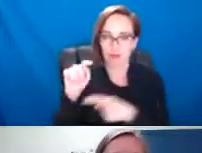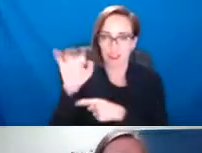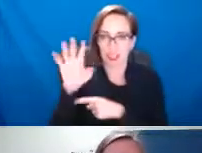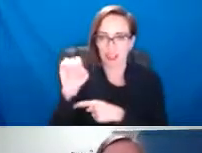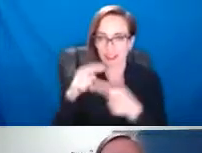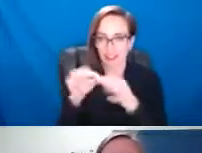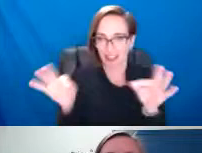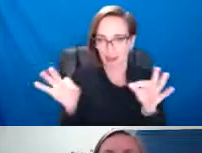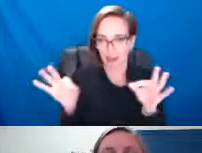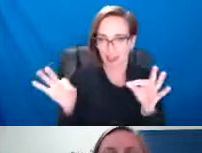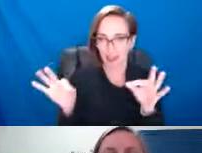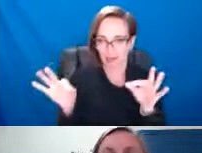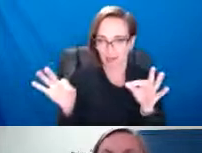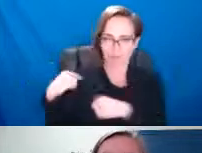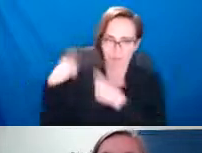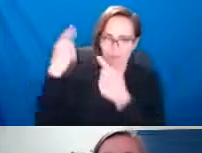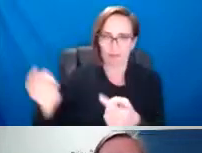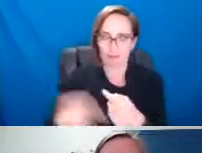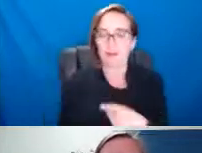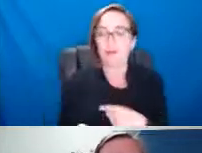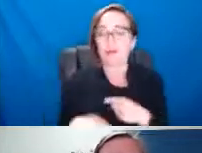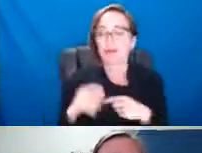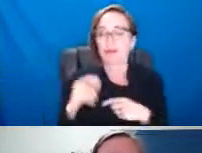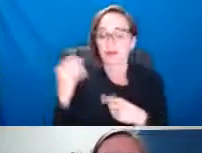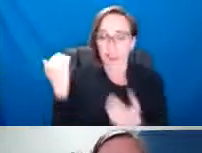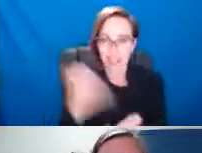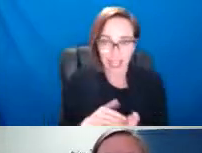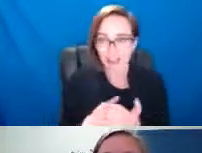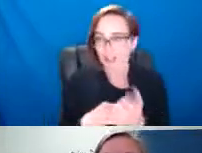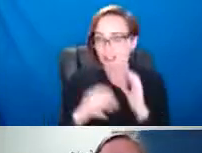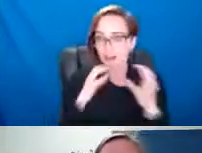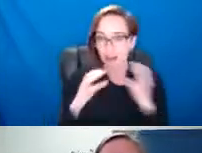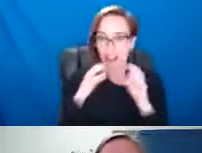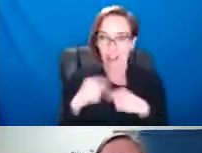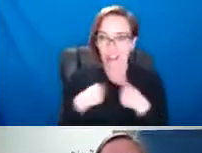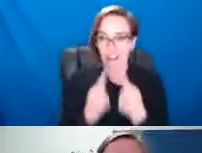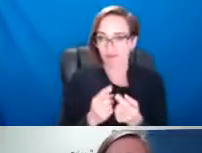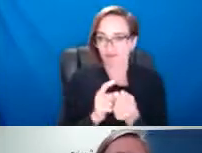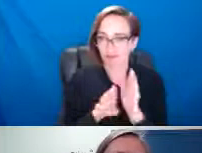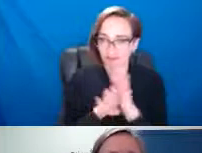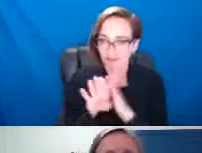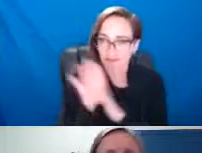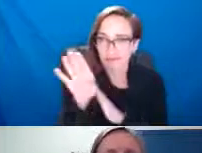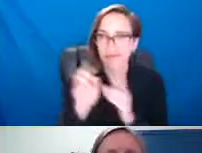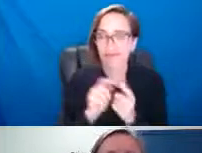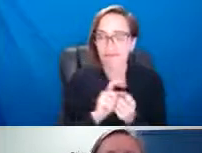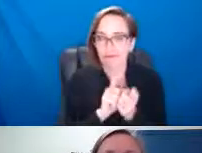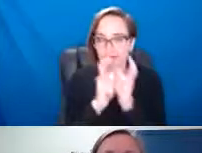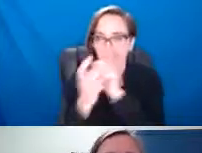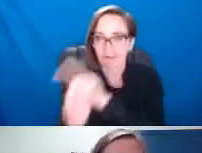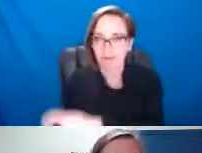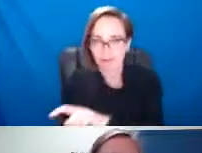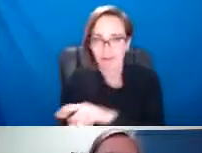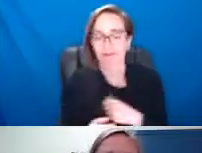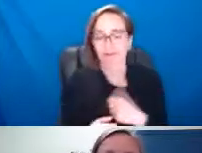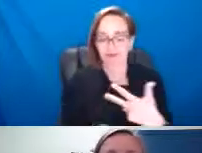but like everything else, communication develops and evolves. And the next two modes